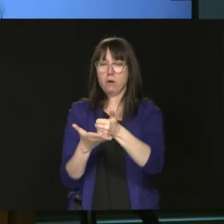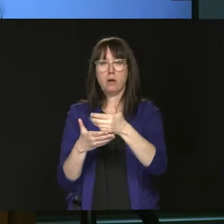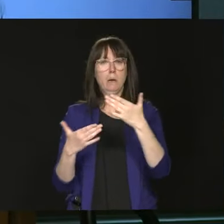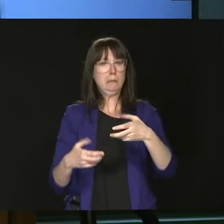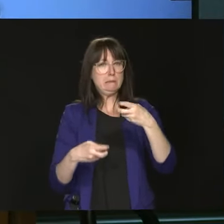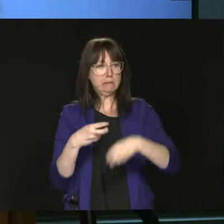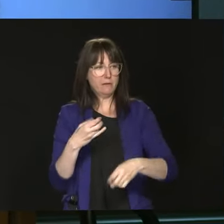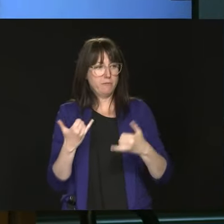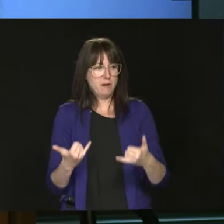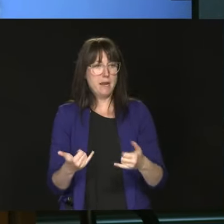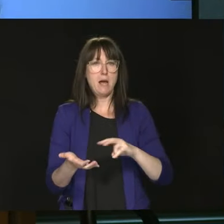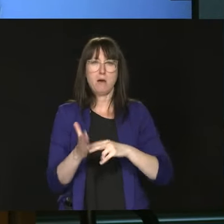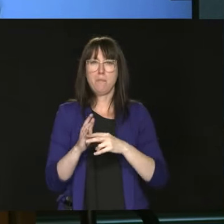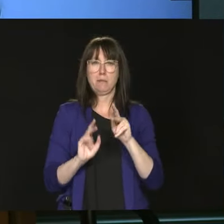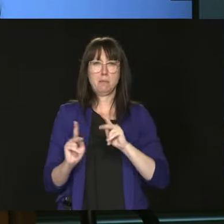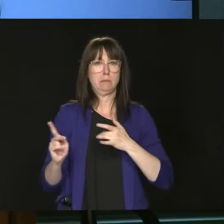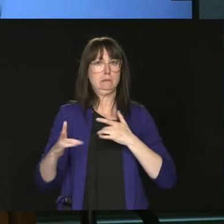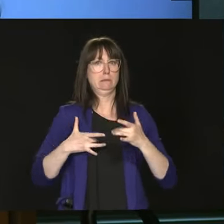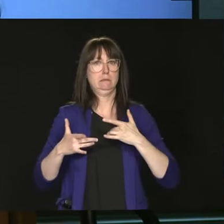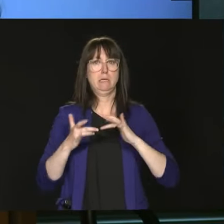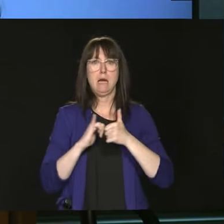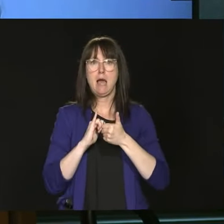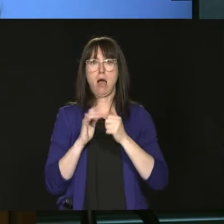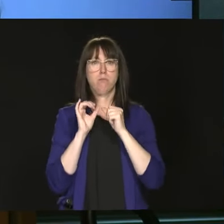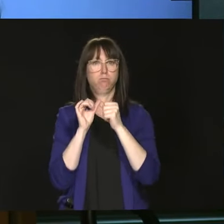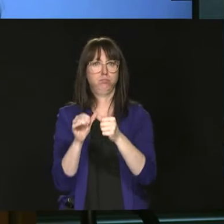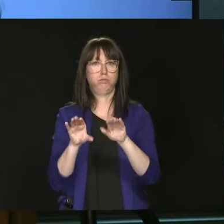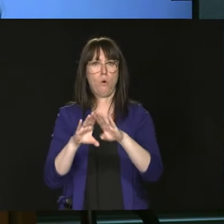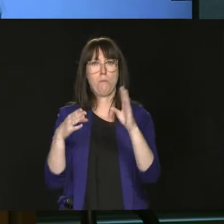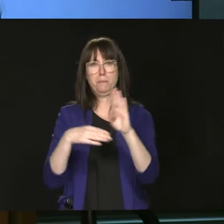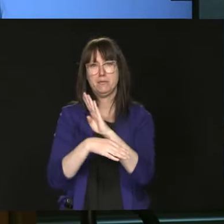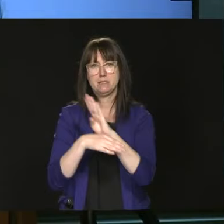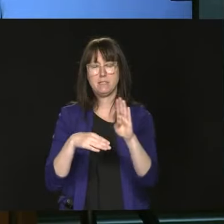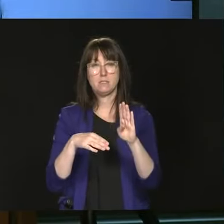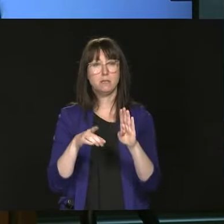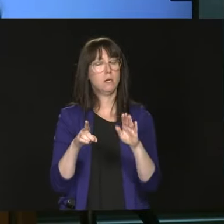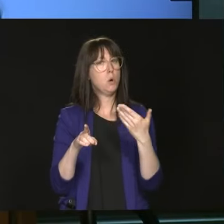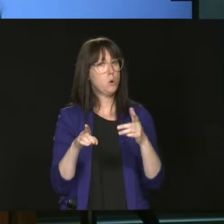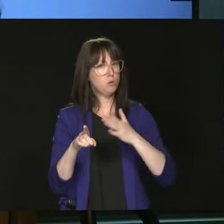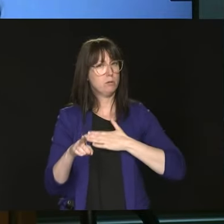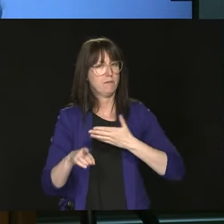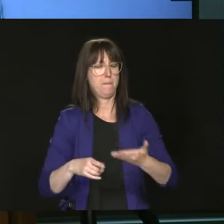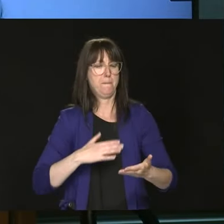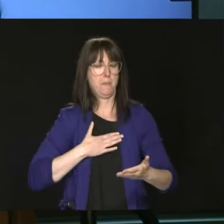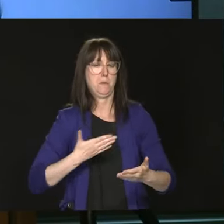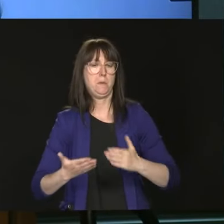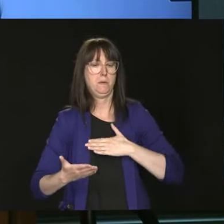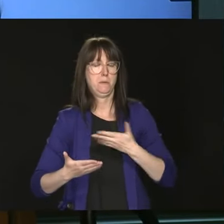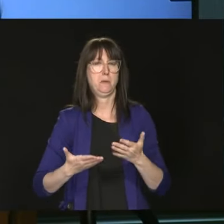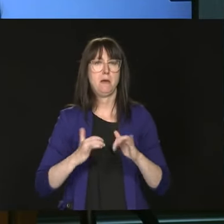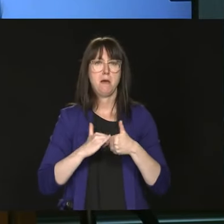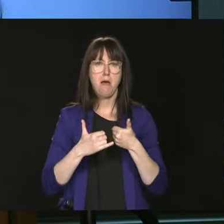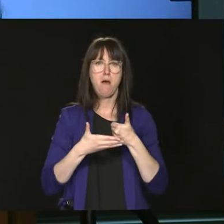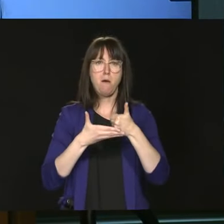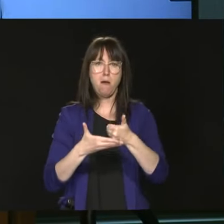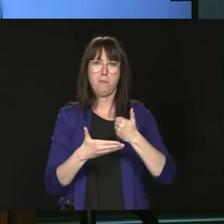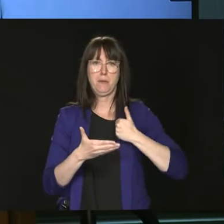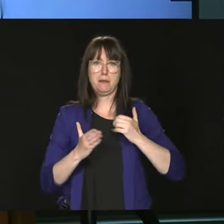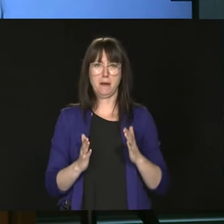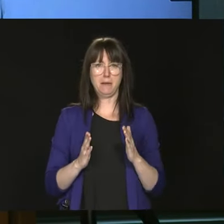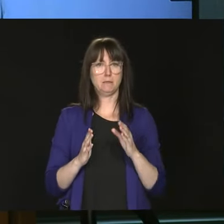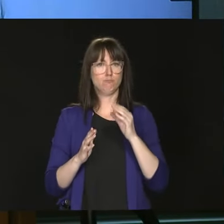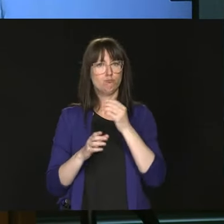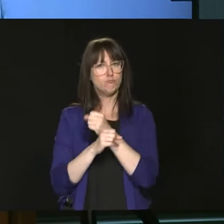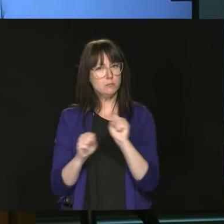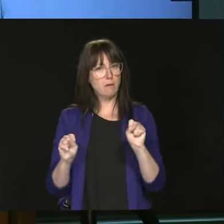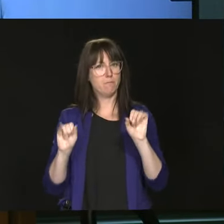lights on. And you're making incredible sacrifices to help Canadians stay safe by flattening the curve and, in many cases, temporarily